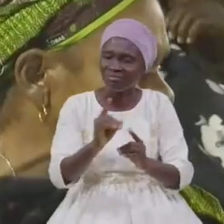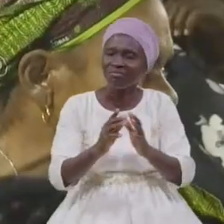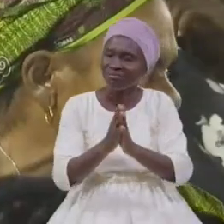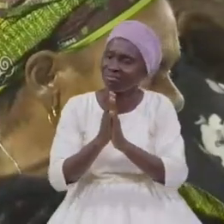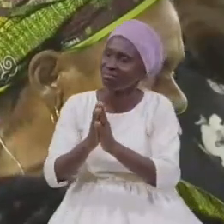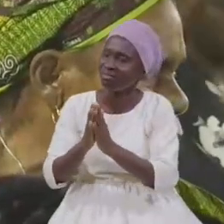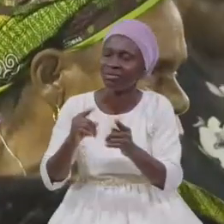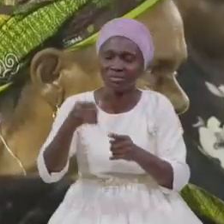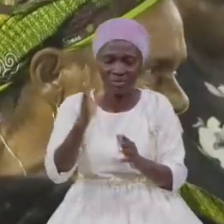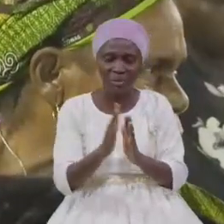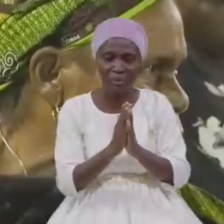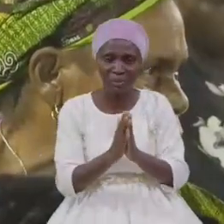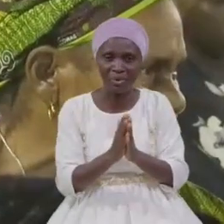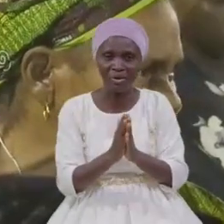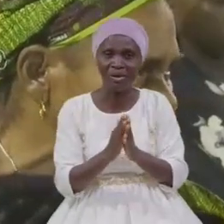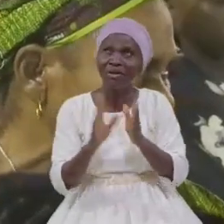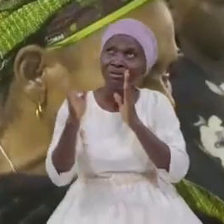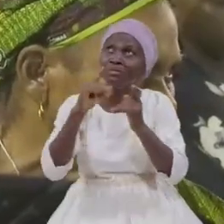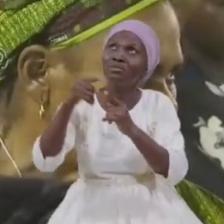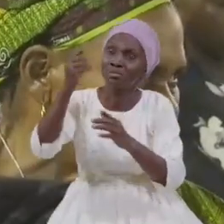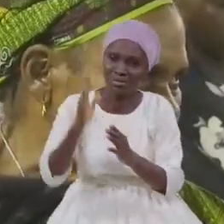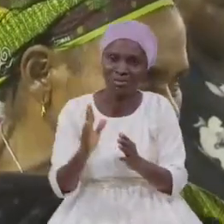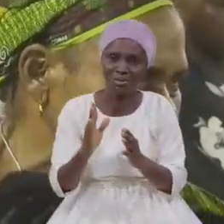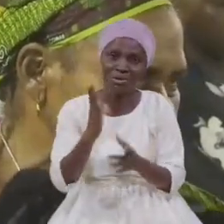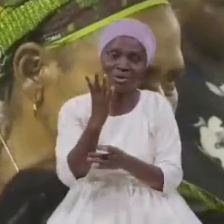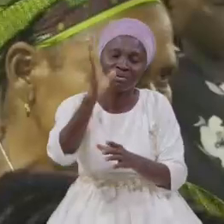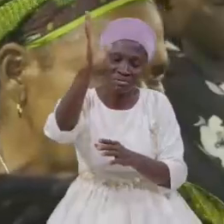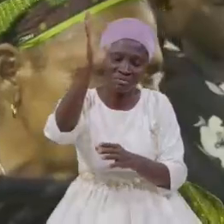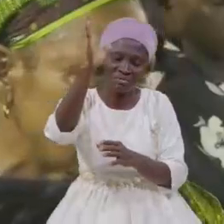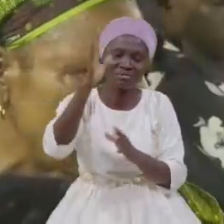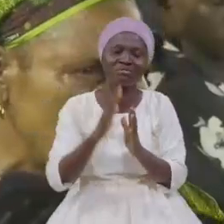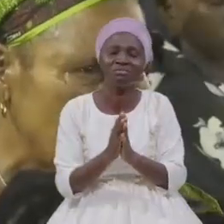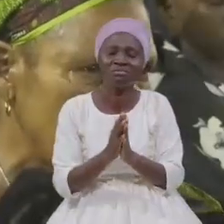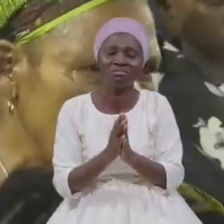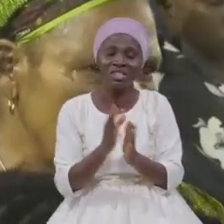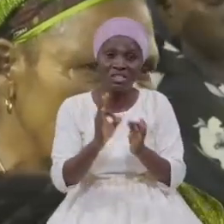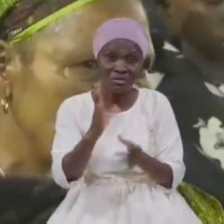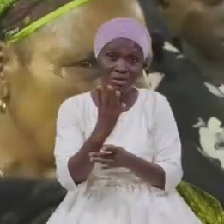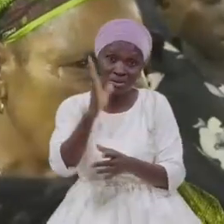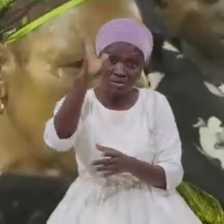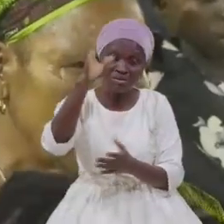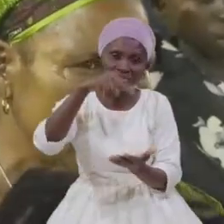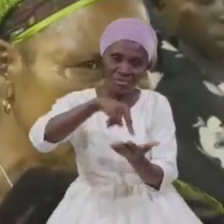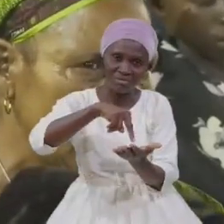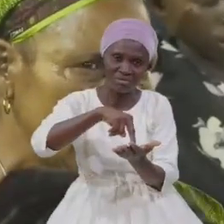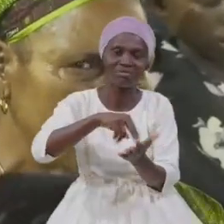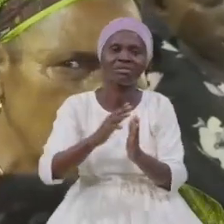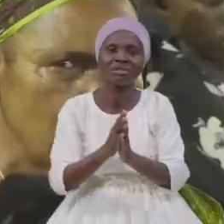world. Tell the Lord and raise up your hand there. If you are raising up your hand, you will stand